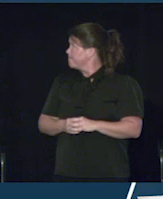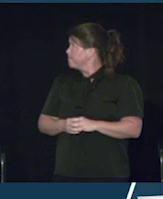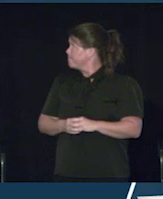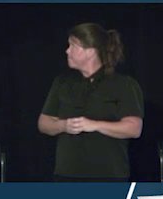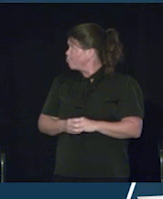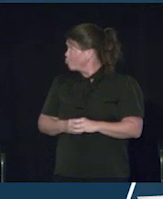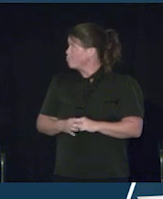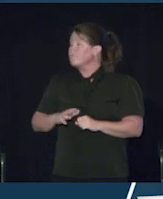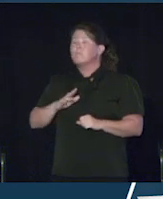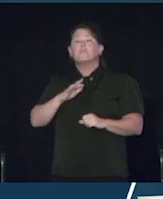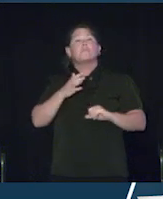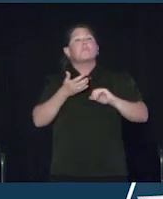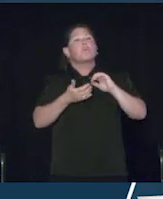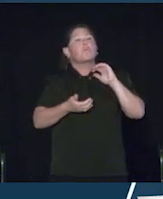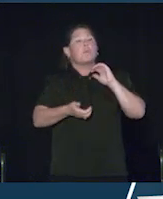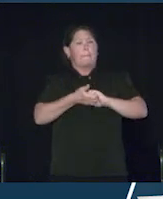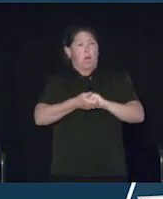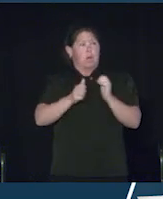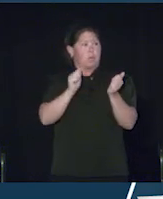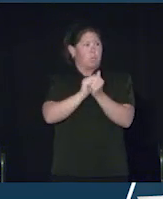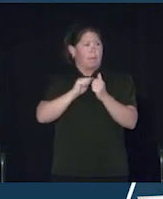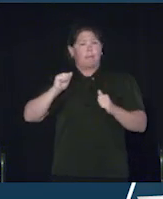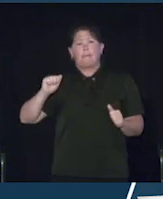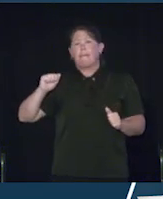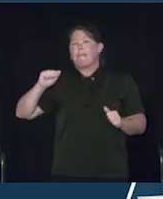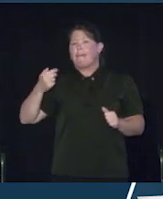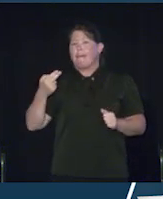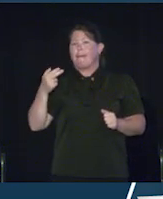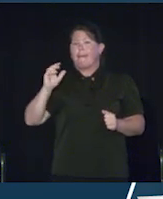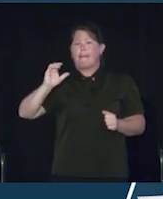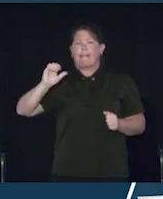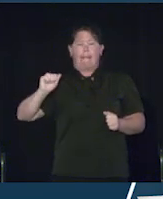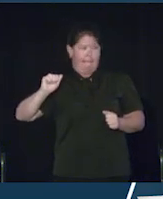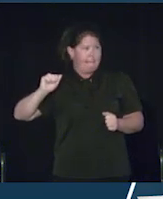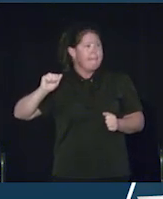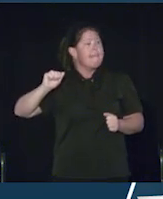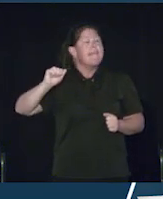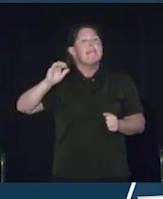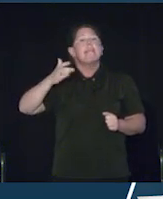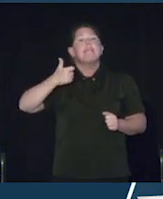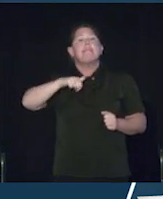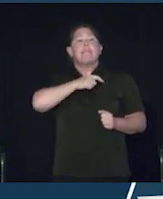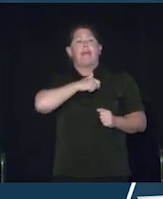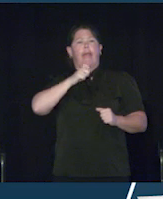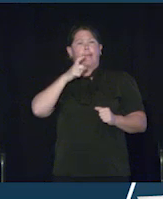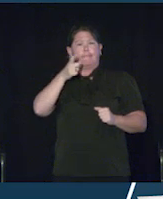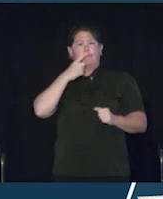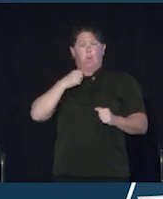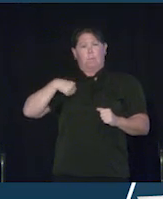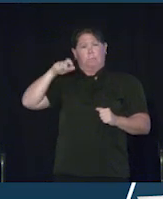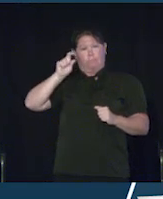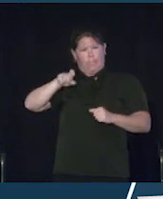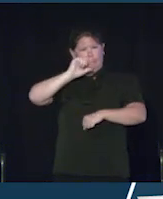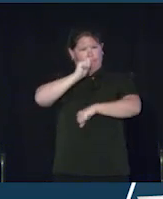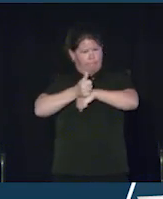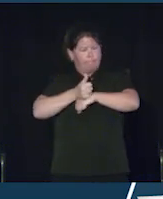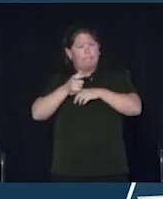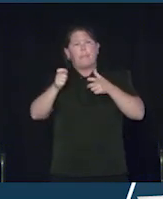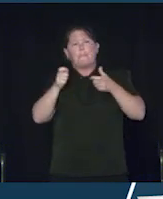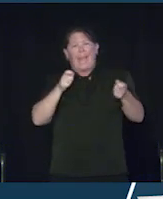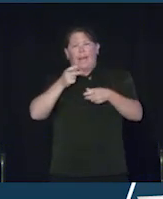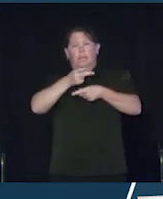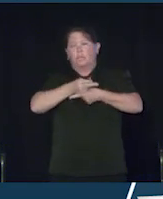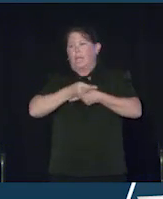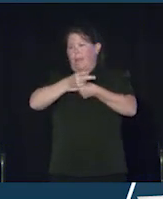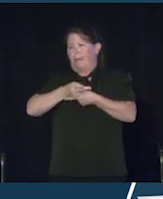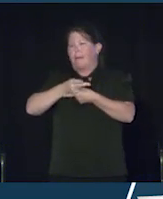and 2024 legislative sessions, and were directed to implement a managed care pilot project. And this pilot project has currently been